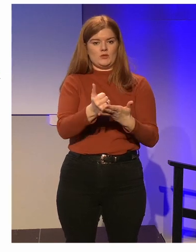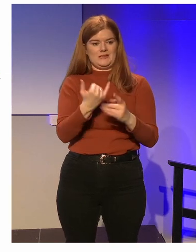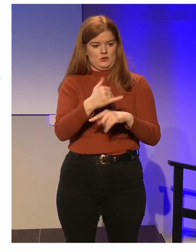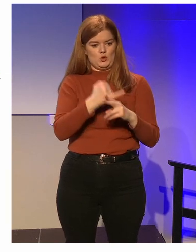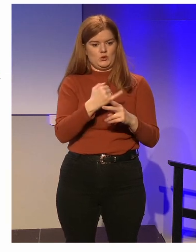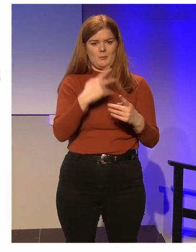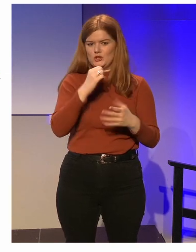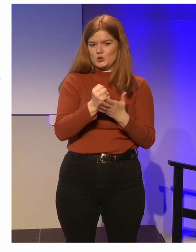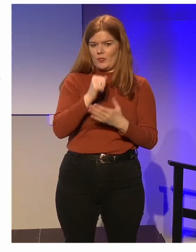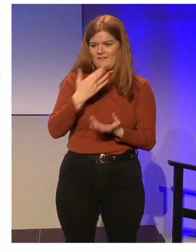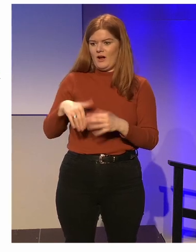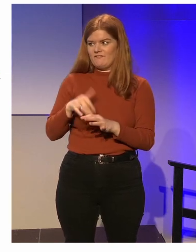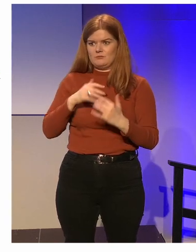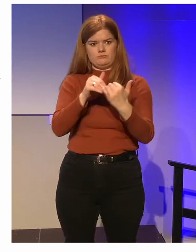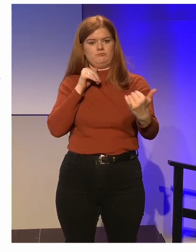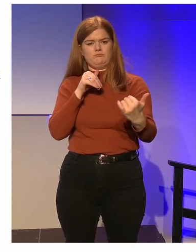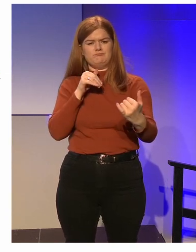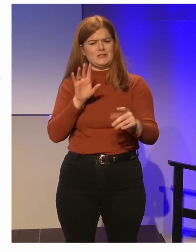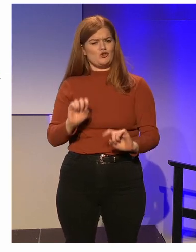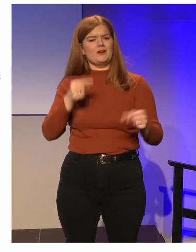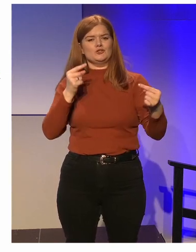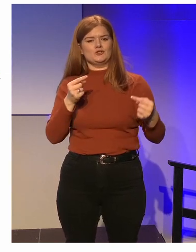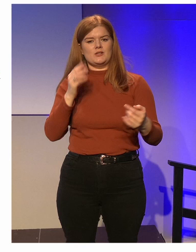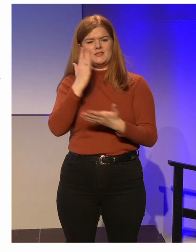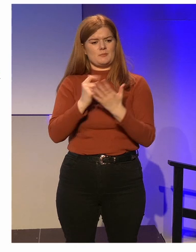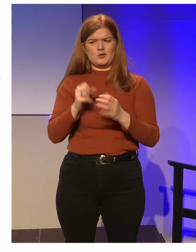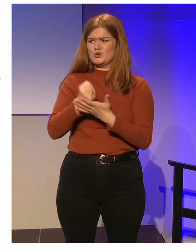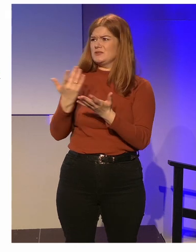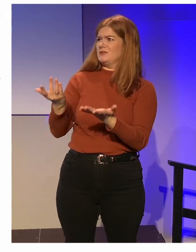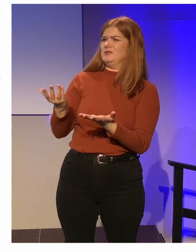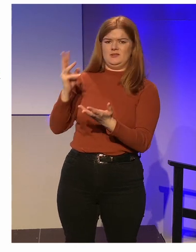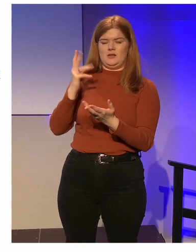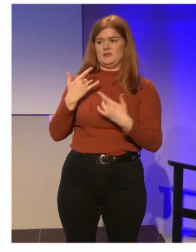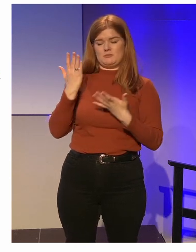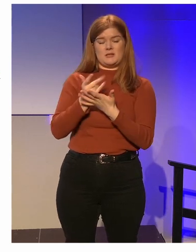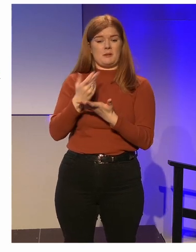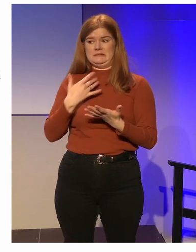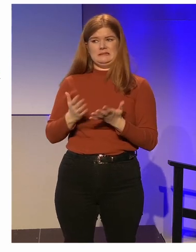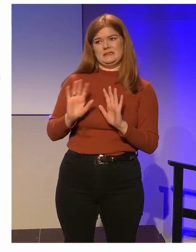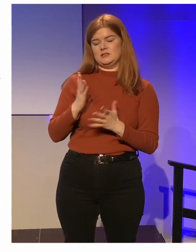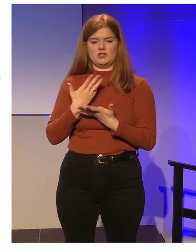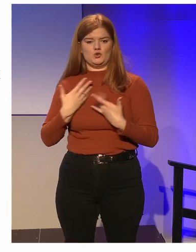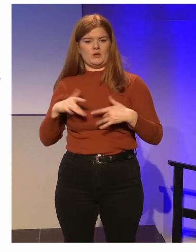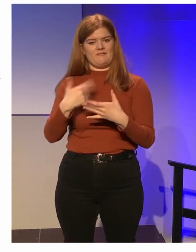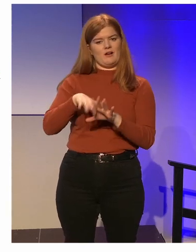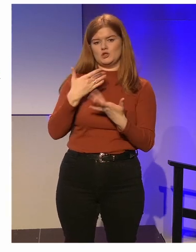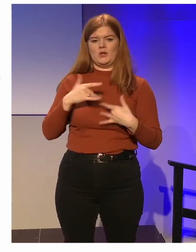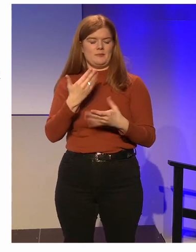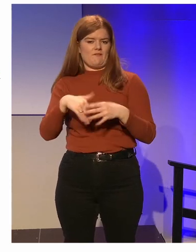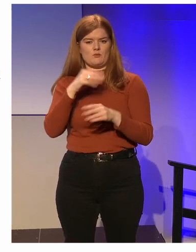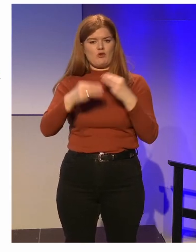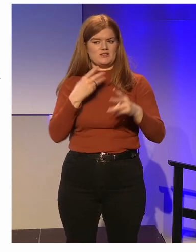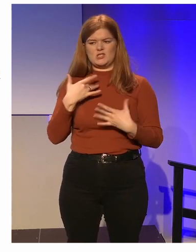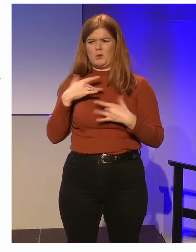where the students haven't been involved, and it's challenging because sometimes they don't want to be involved, they don't want to be part of a process of